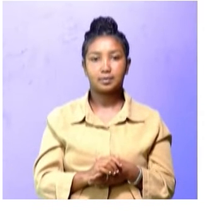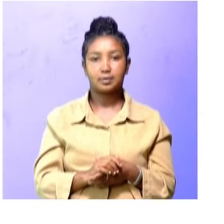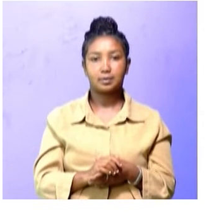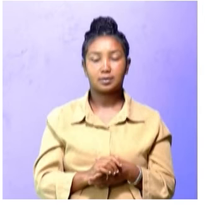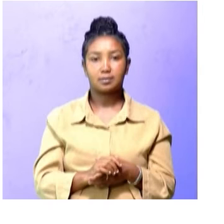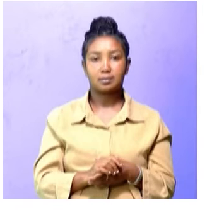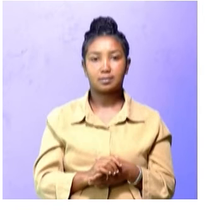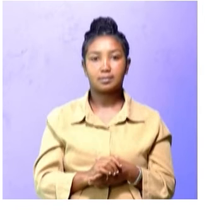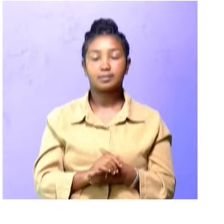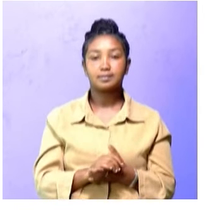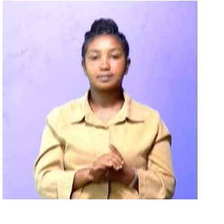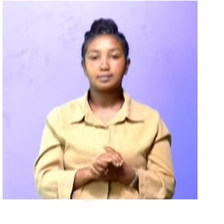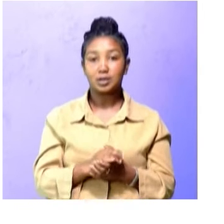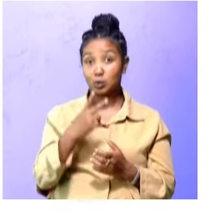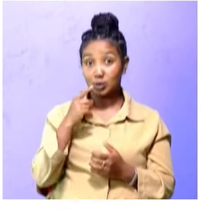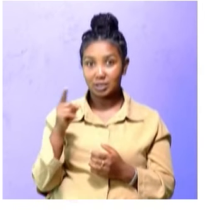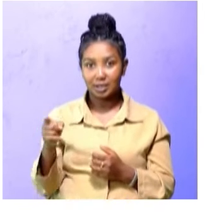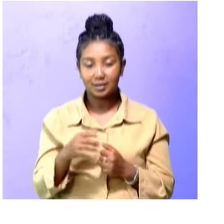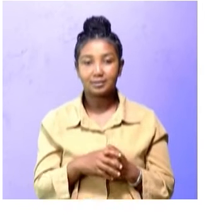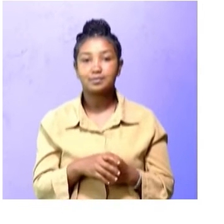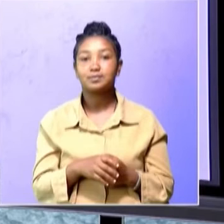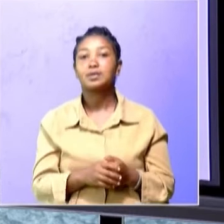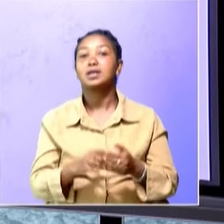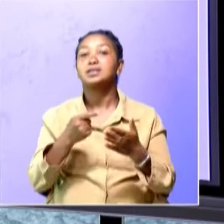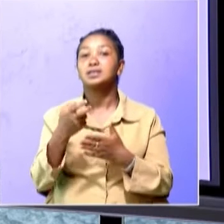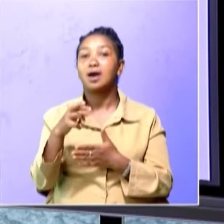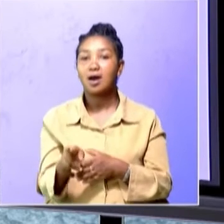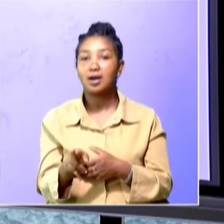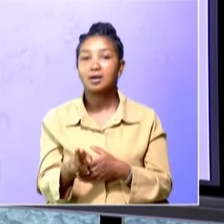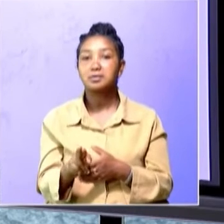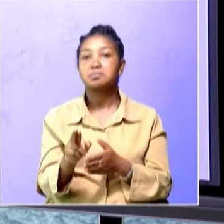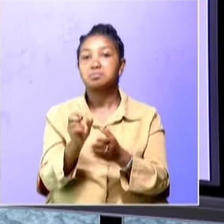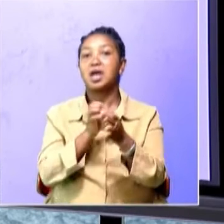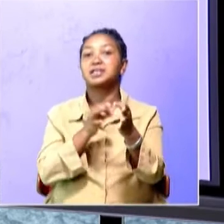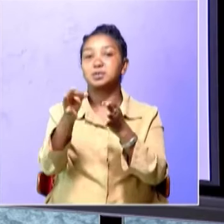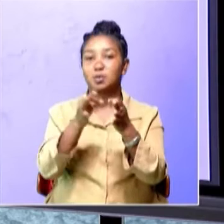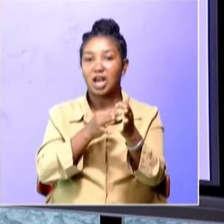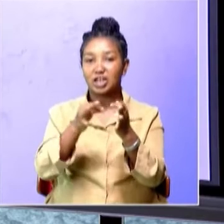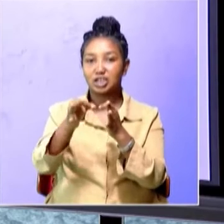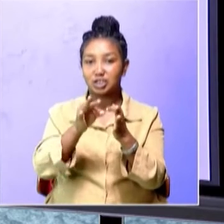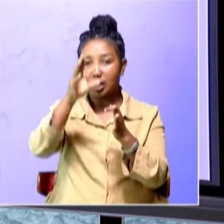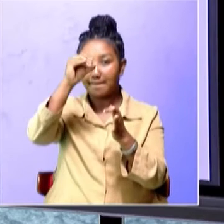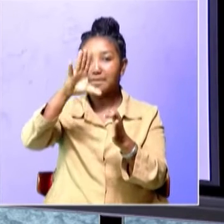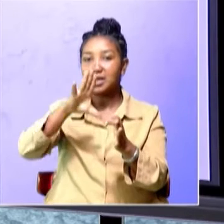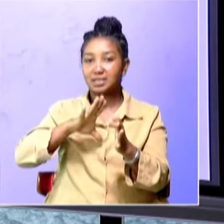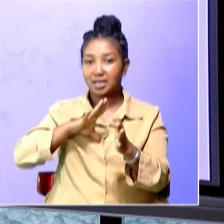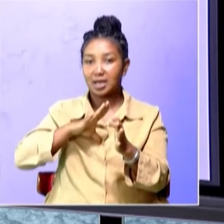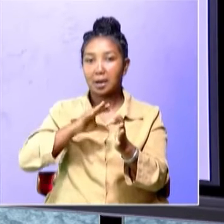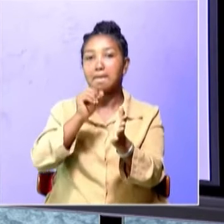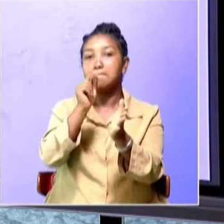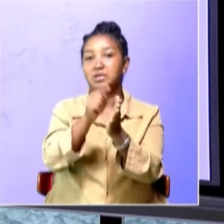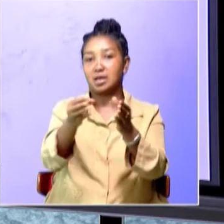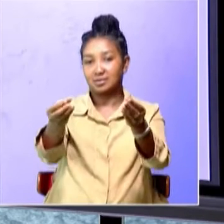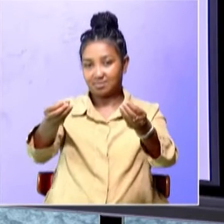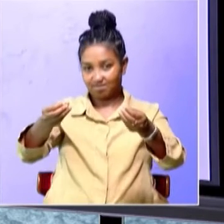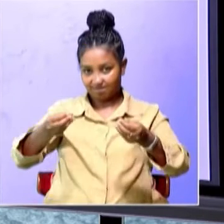You see? These are the explanations that a person gave us by saying